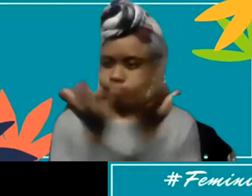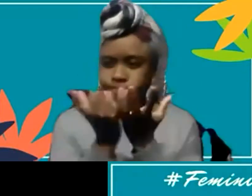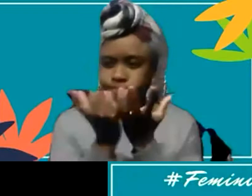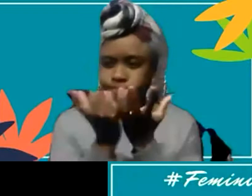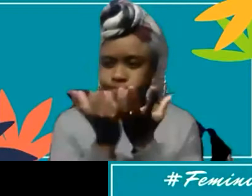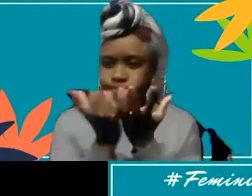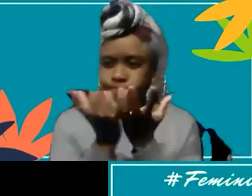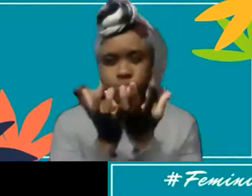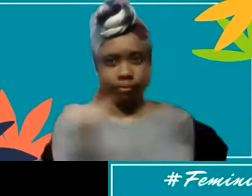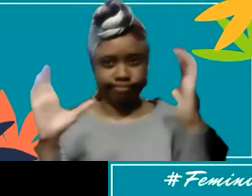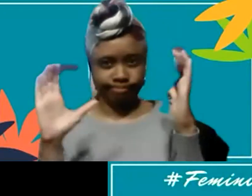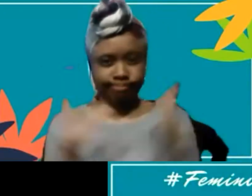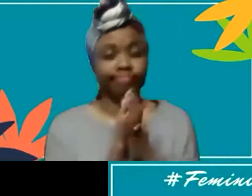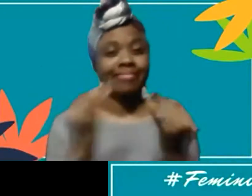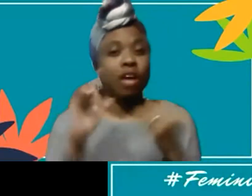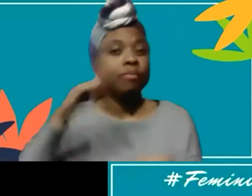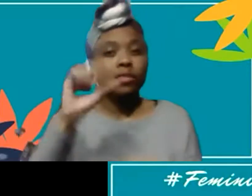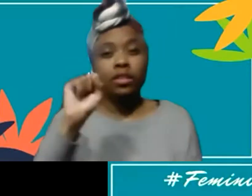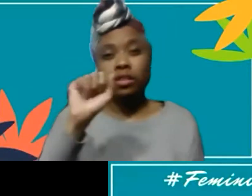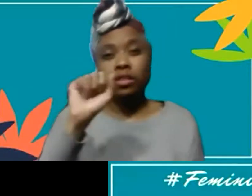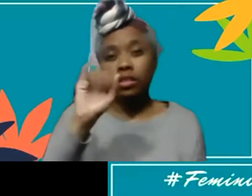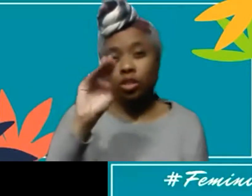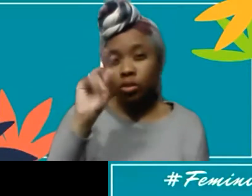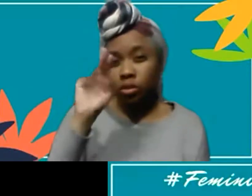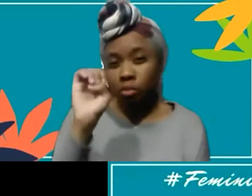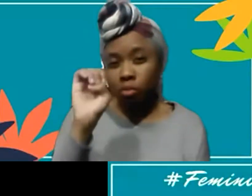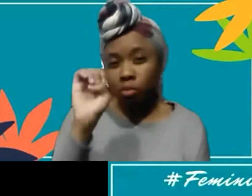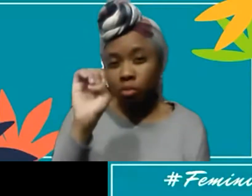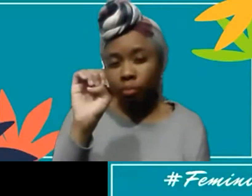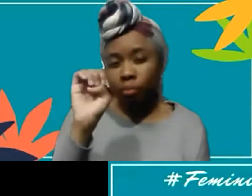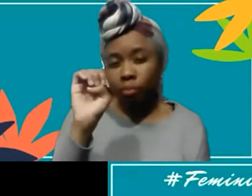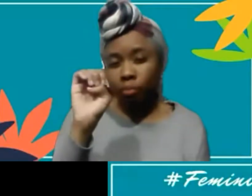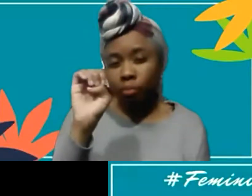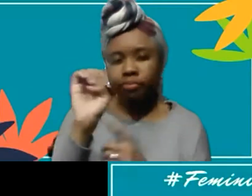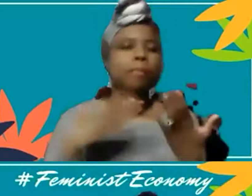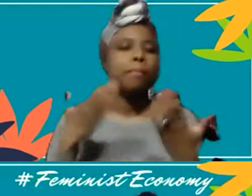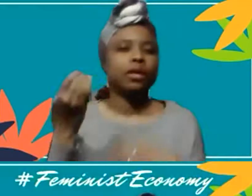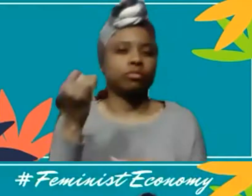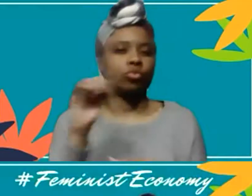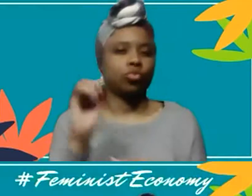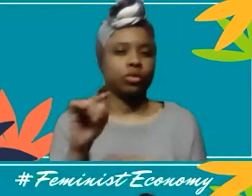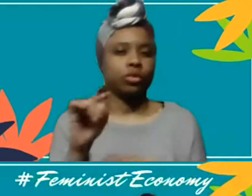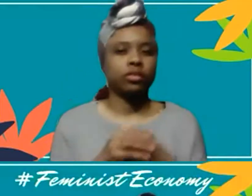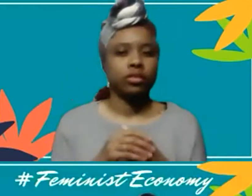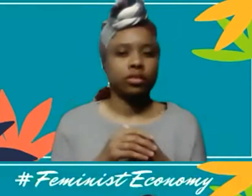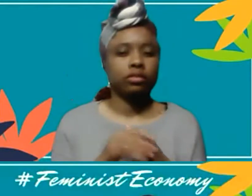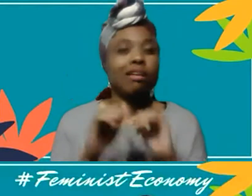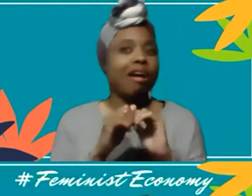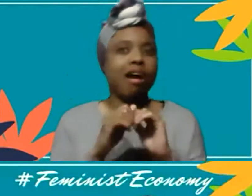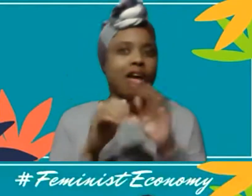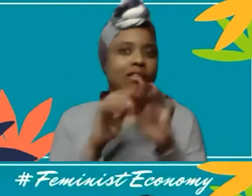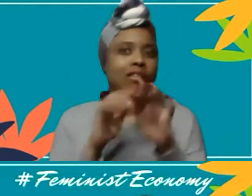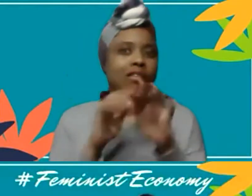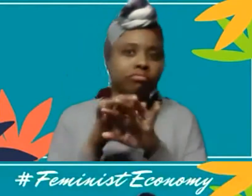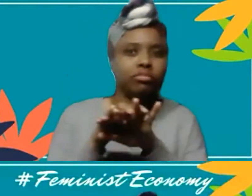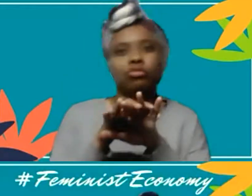now turn to Simone. My question for you, Simone, is how is the